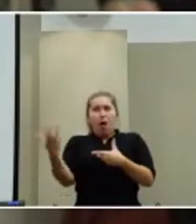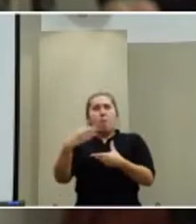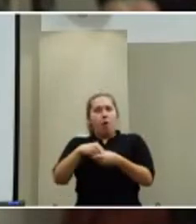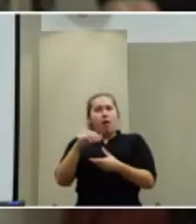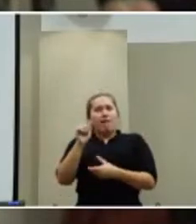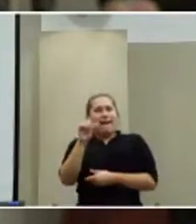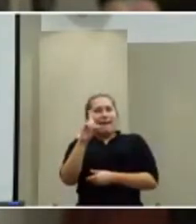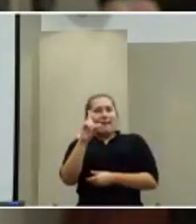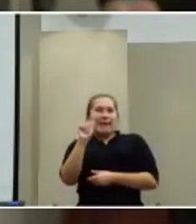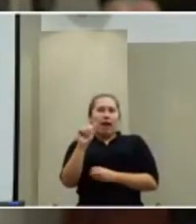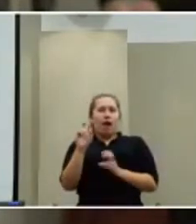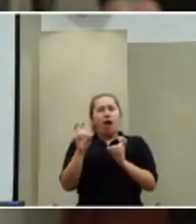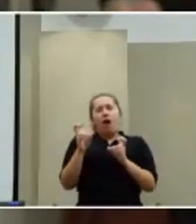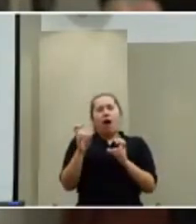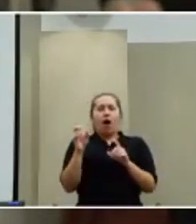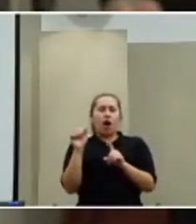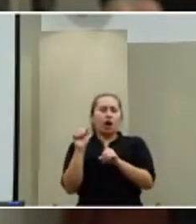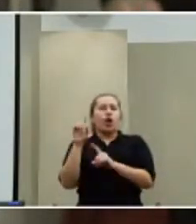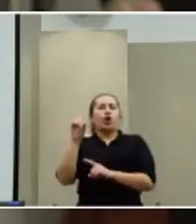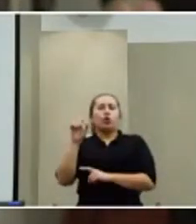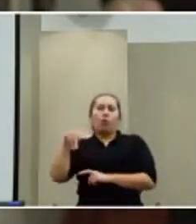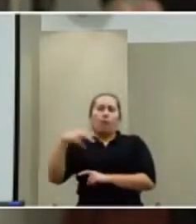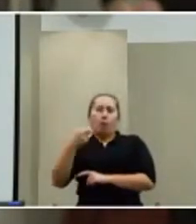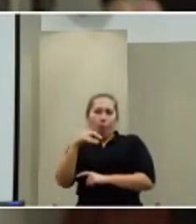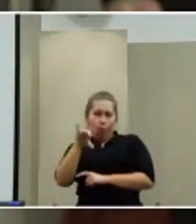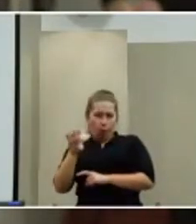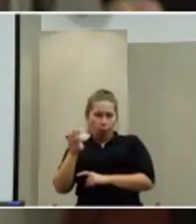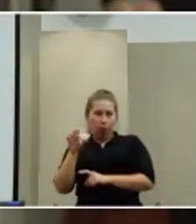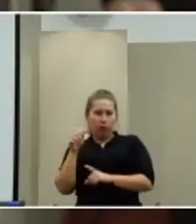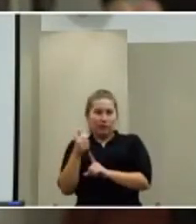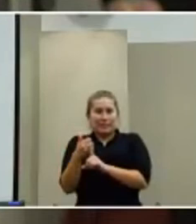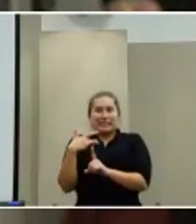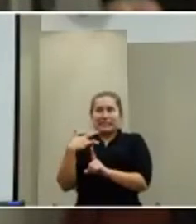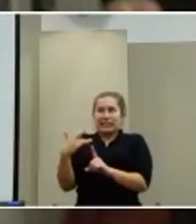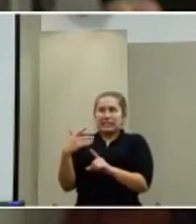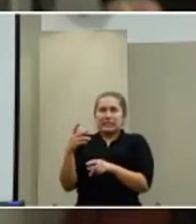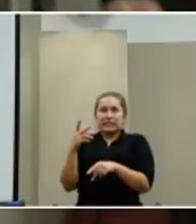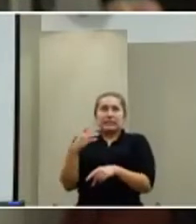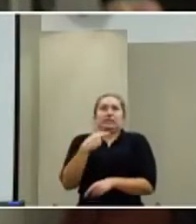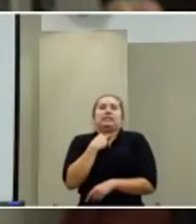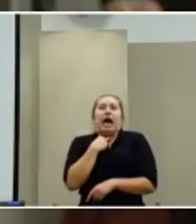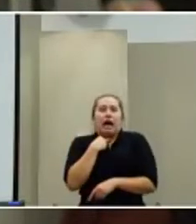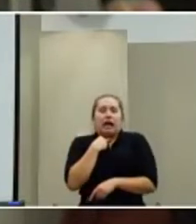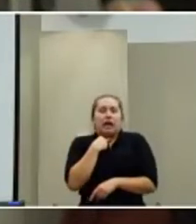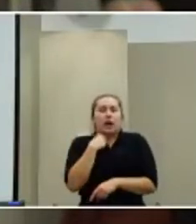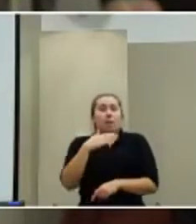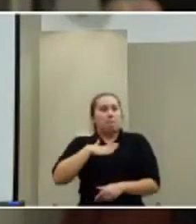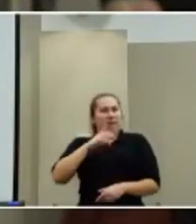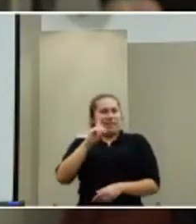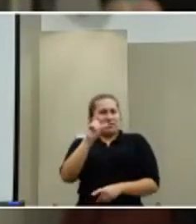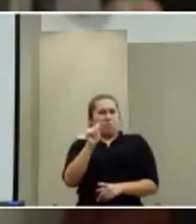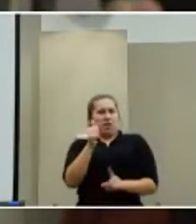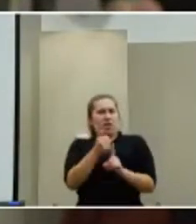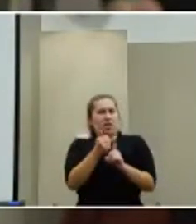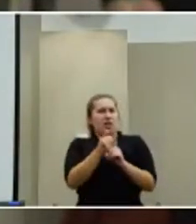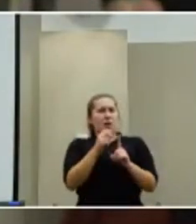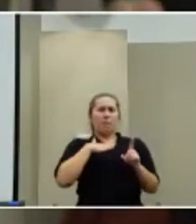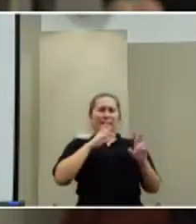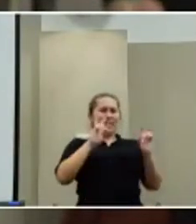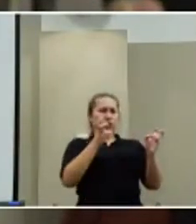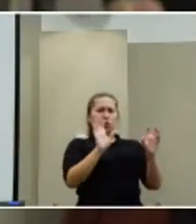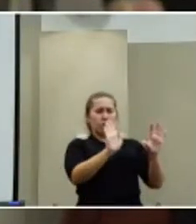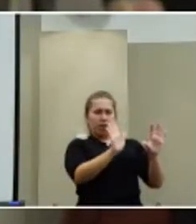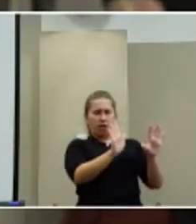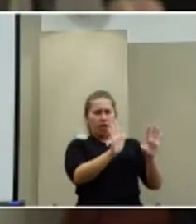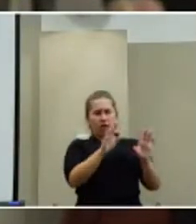ADA loophole, but they often keep us chained in ways. My disability is not my issue. It's